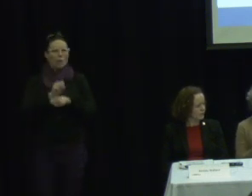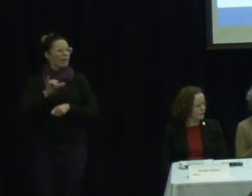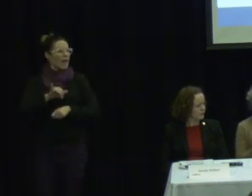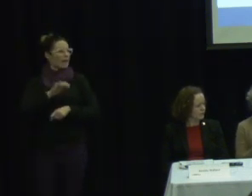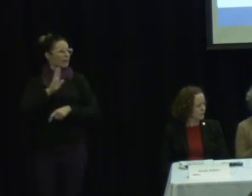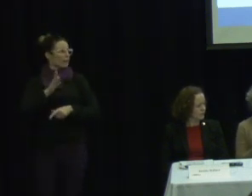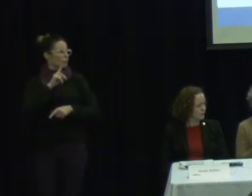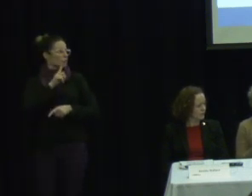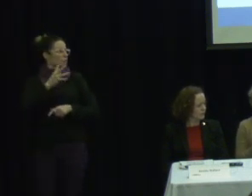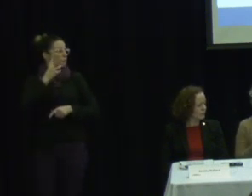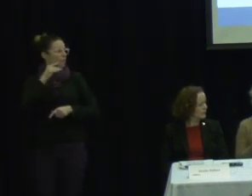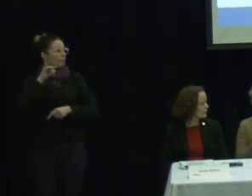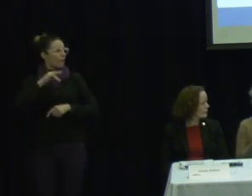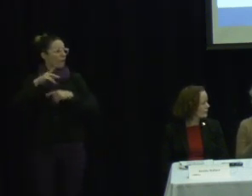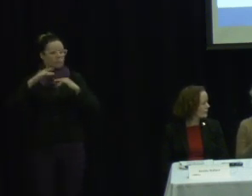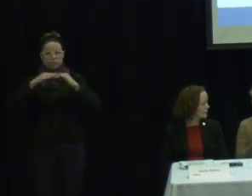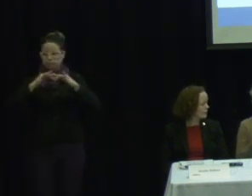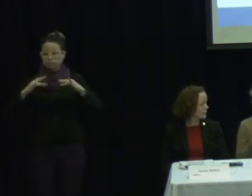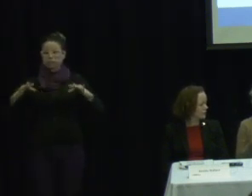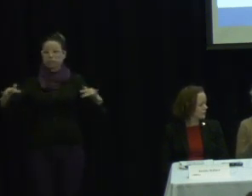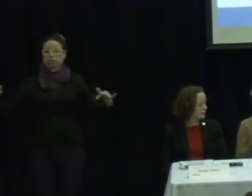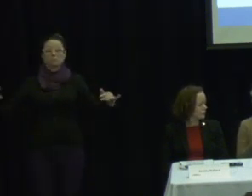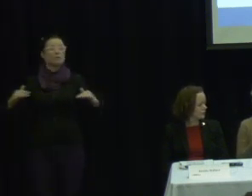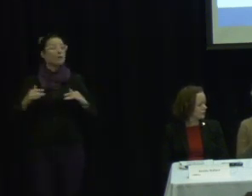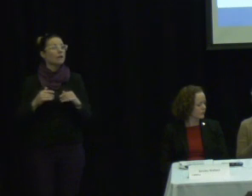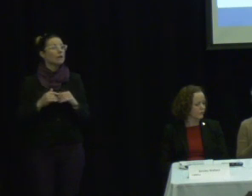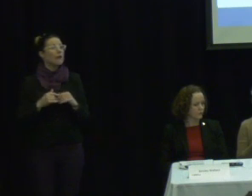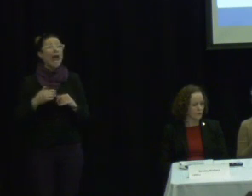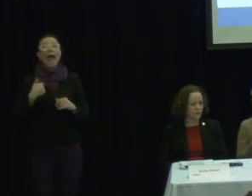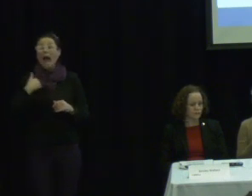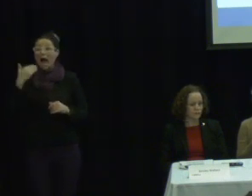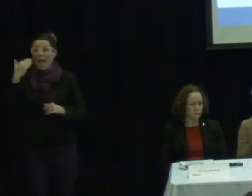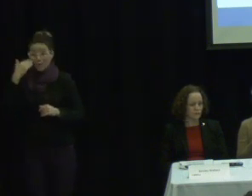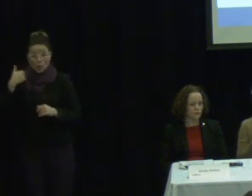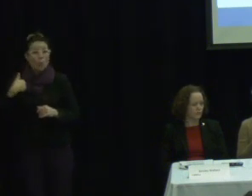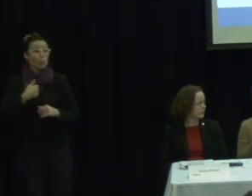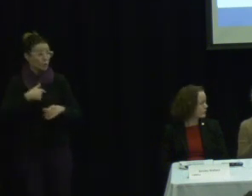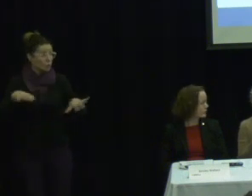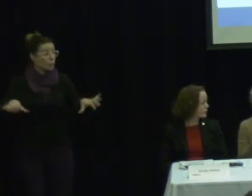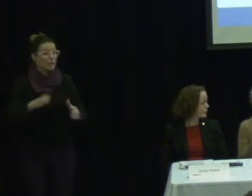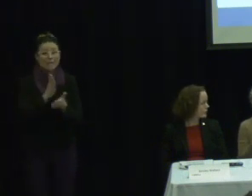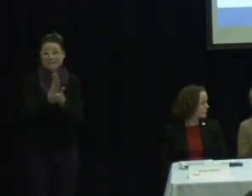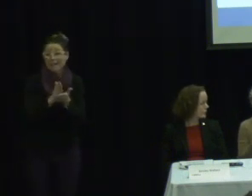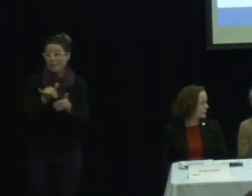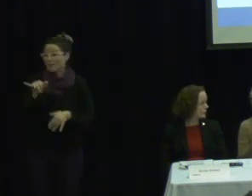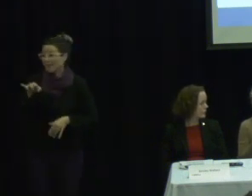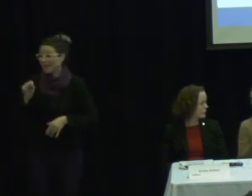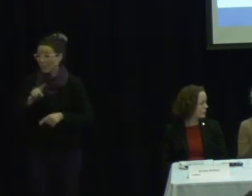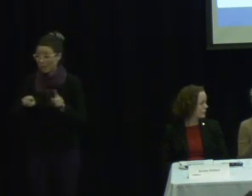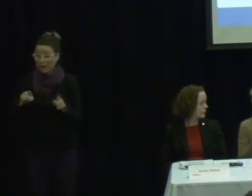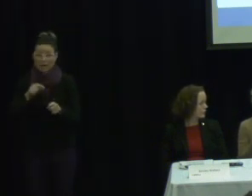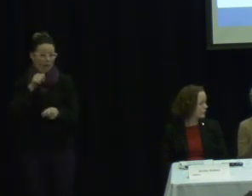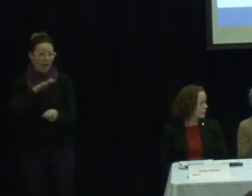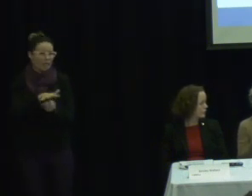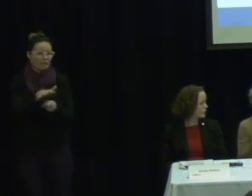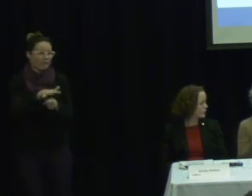we're doing. It is not enough. And this will be the project